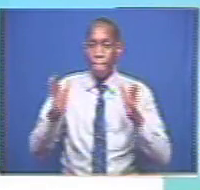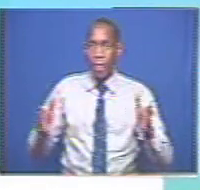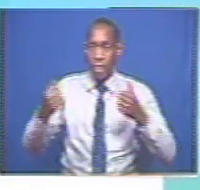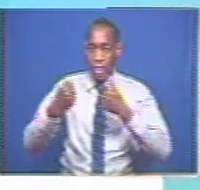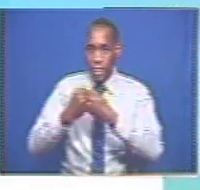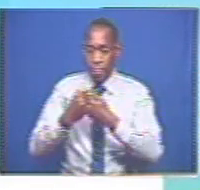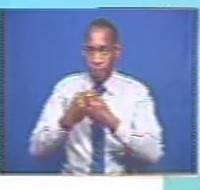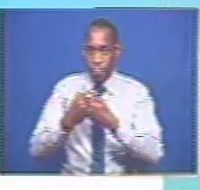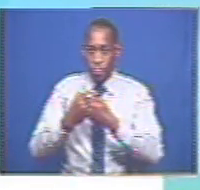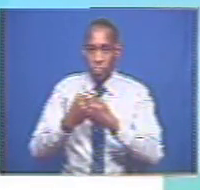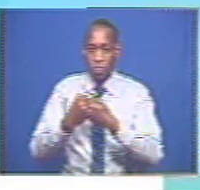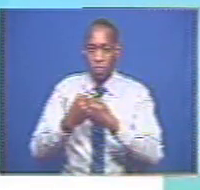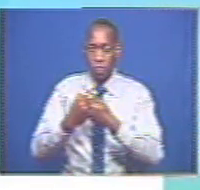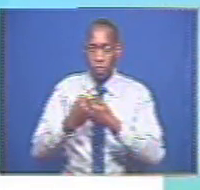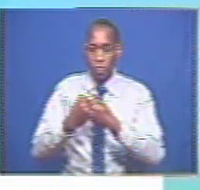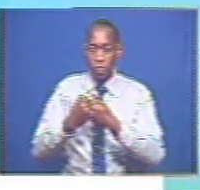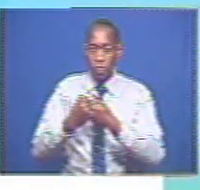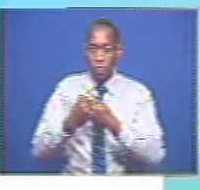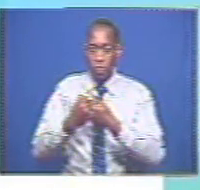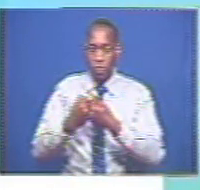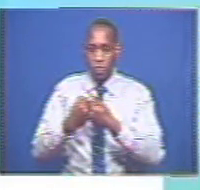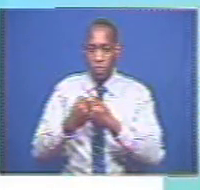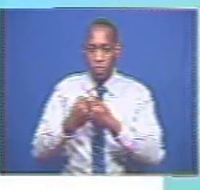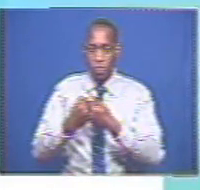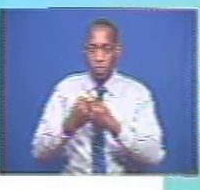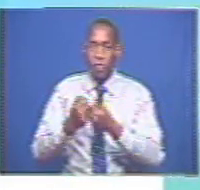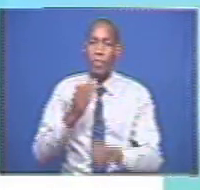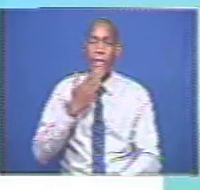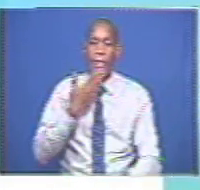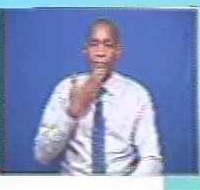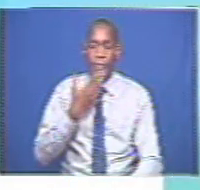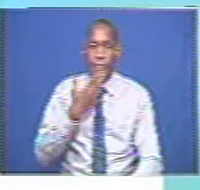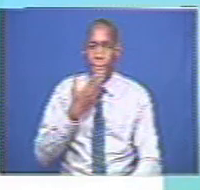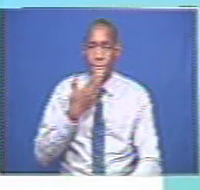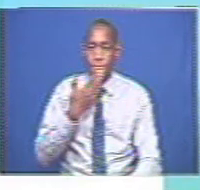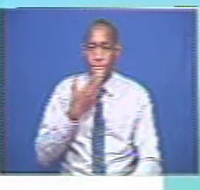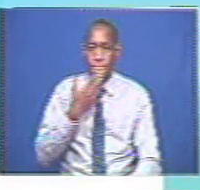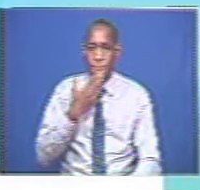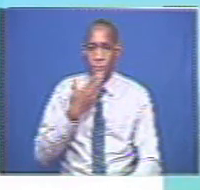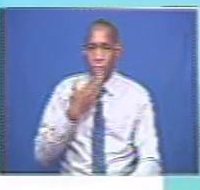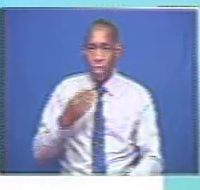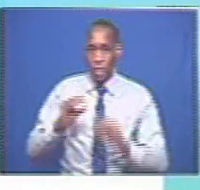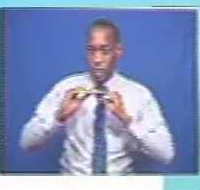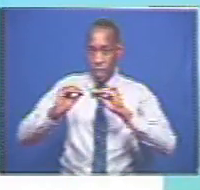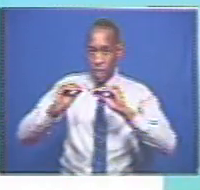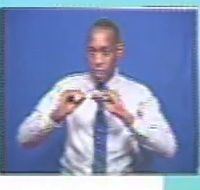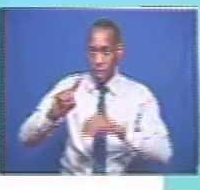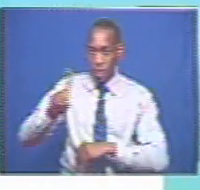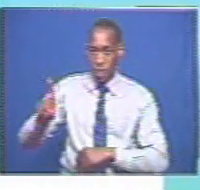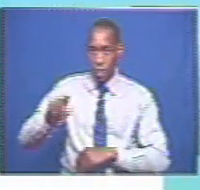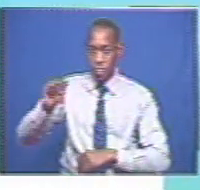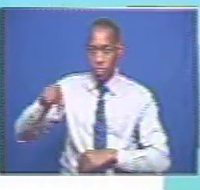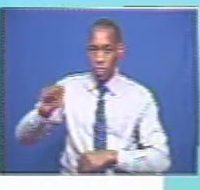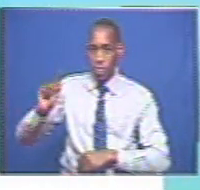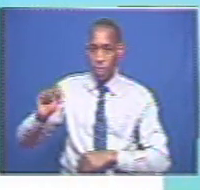him. But out of all this that is happening for FC Leopards, Zapata will be having a problem with